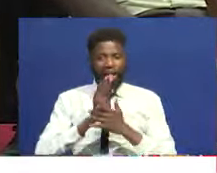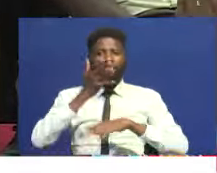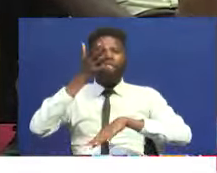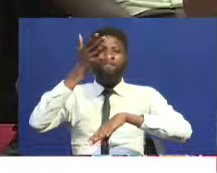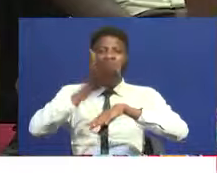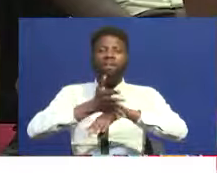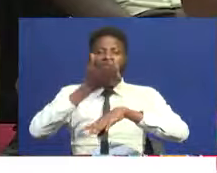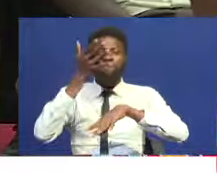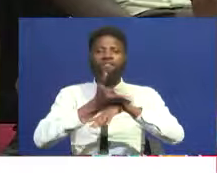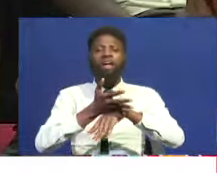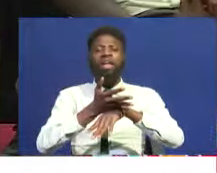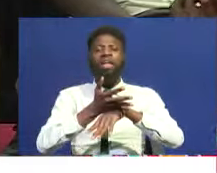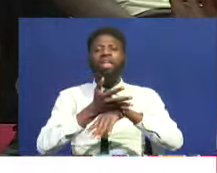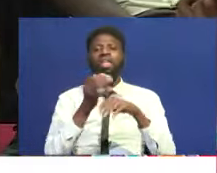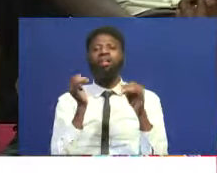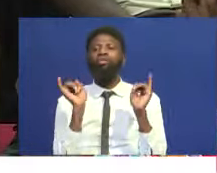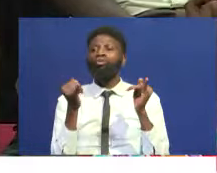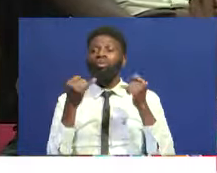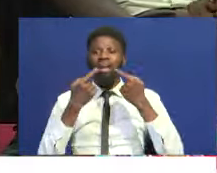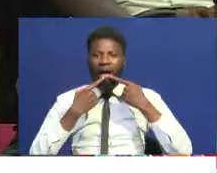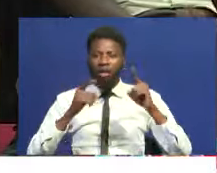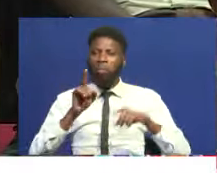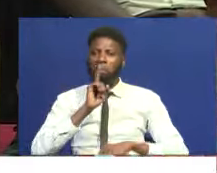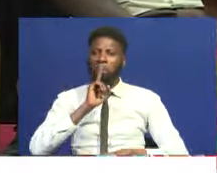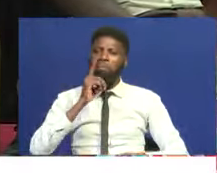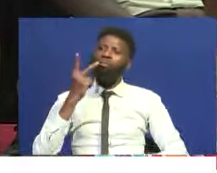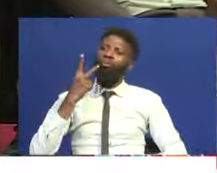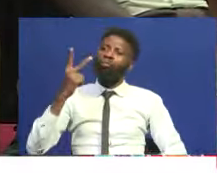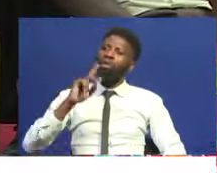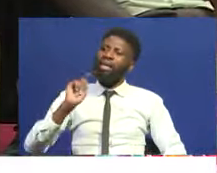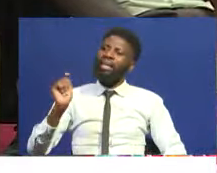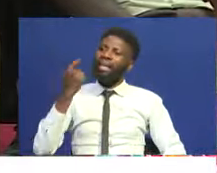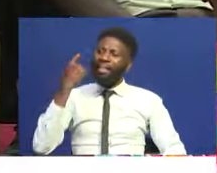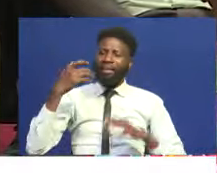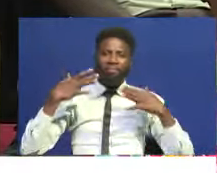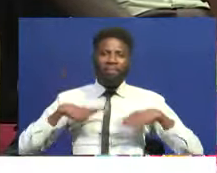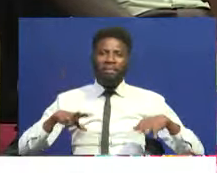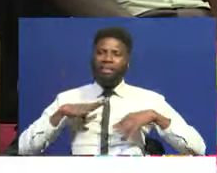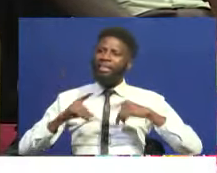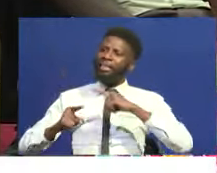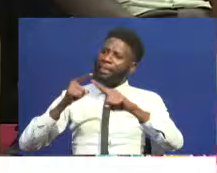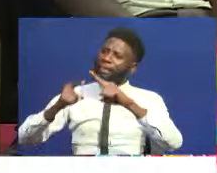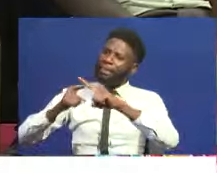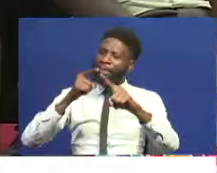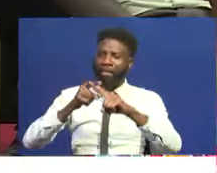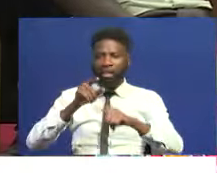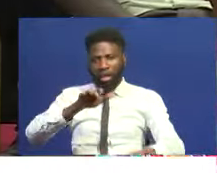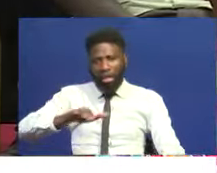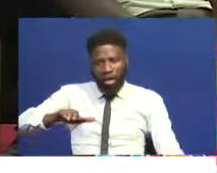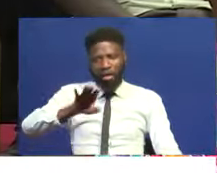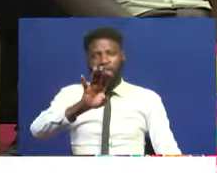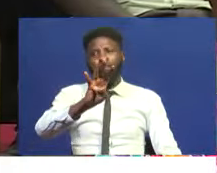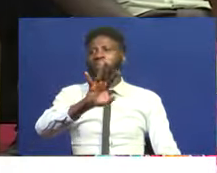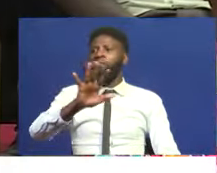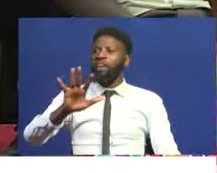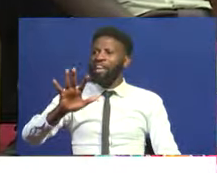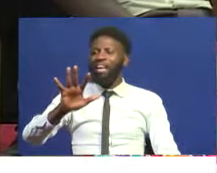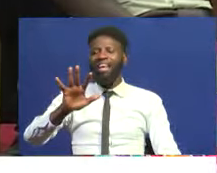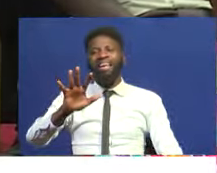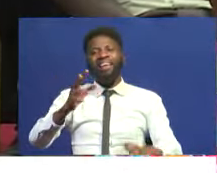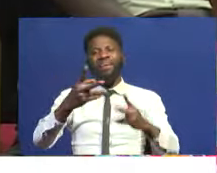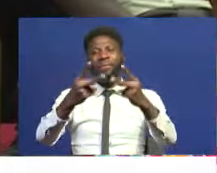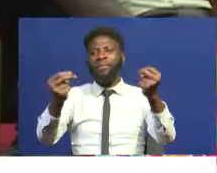news and said 200 Kenyans had been massacred in Githurai, it was a flat